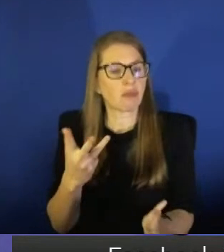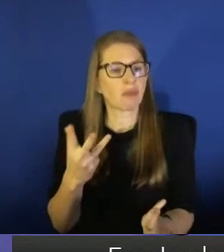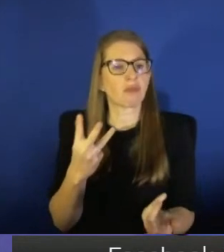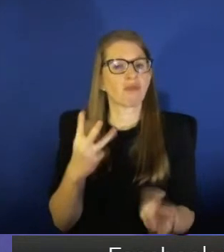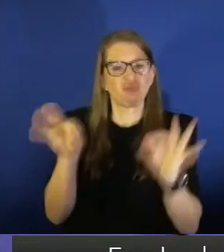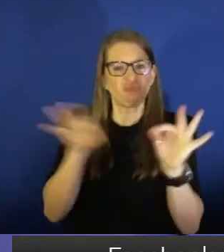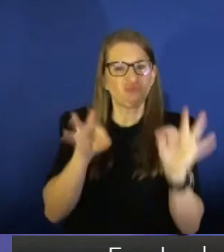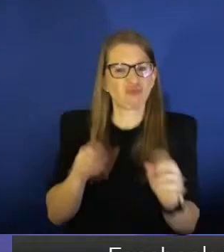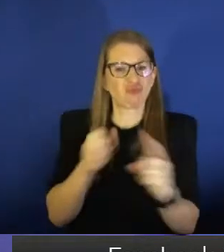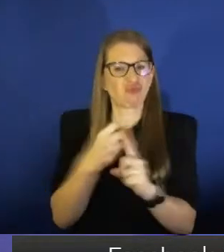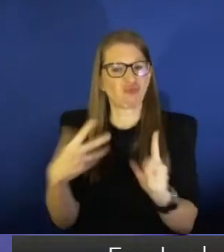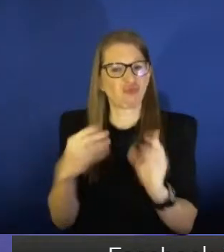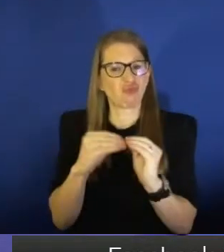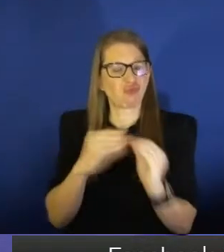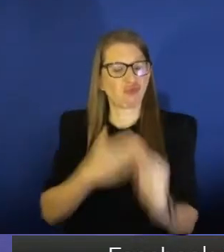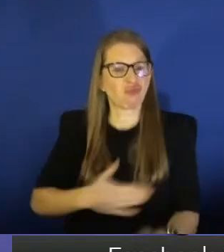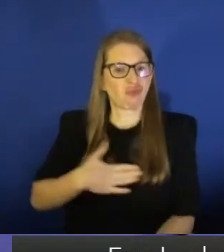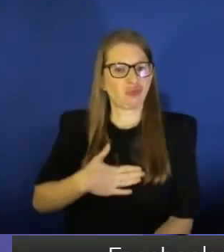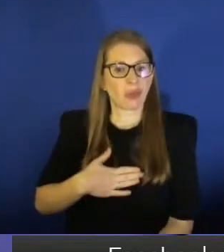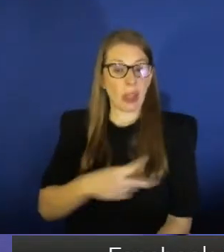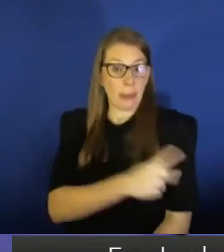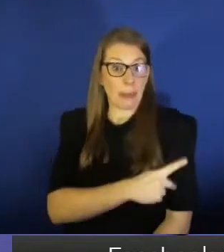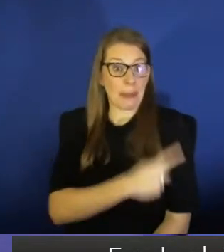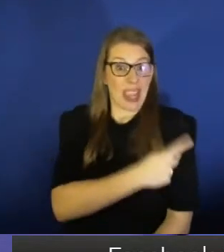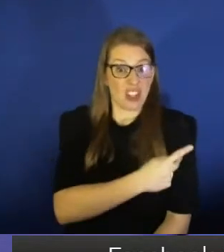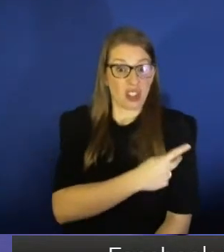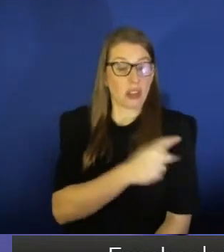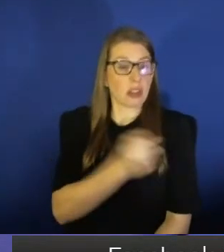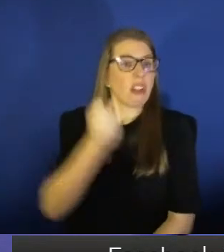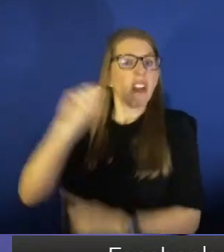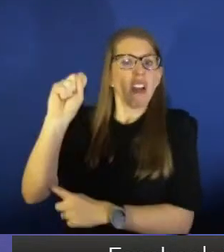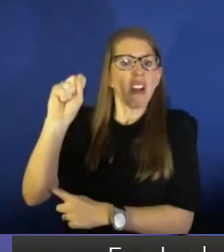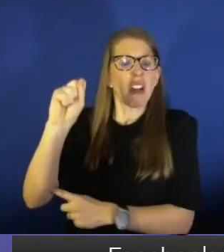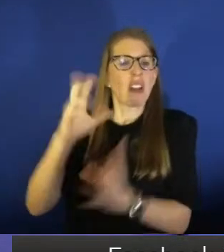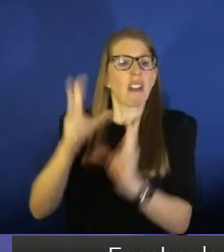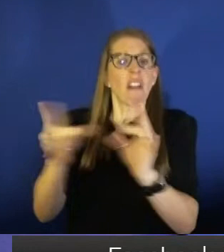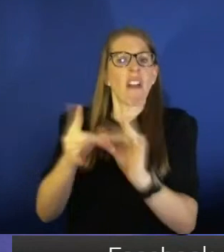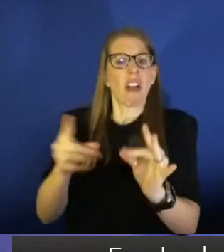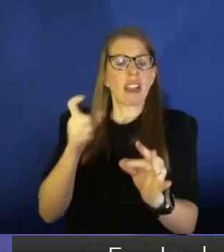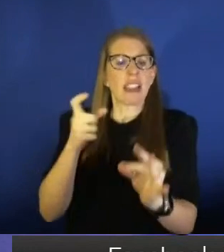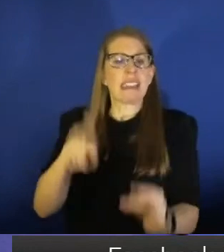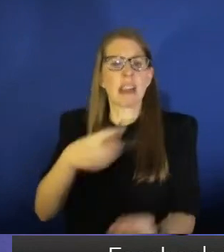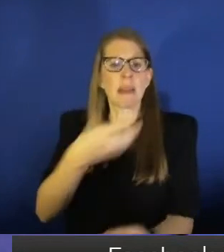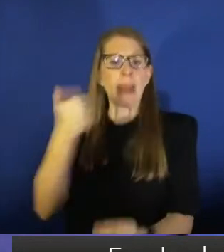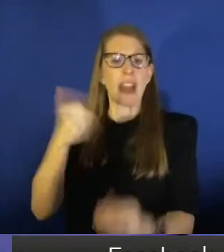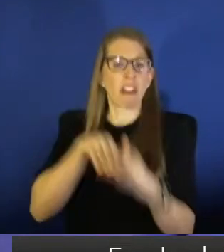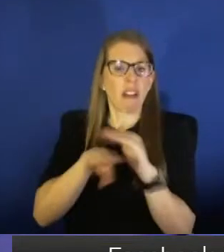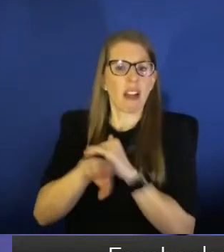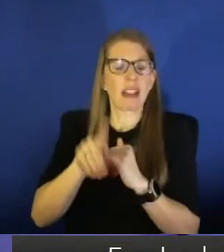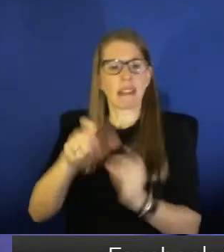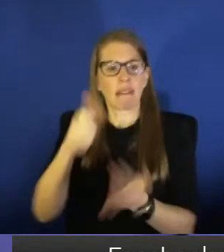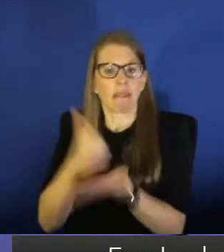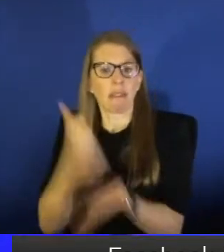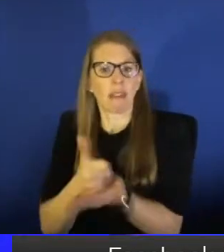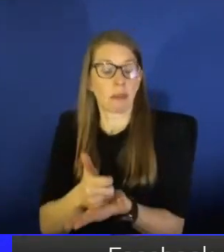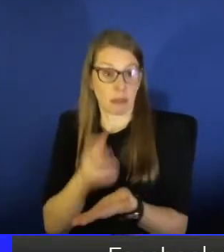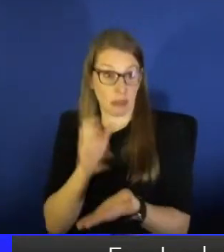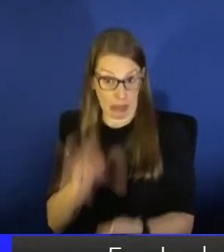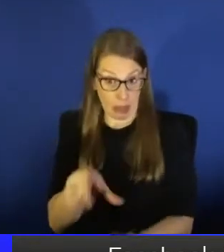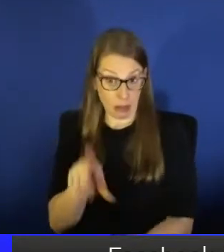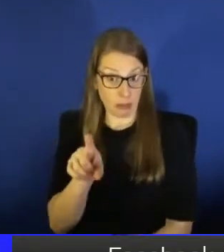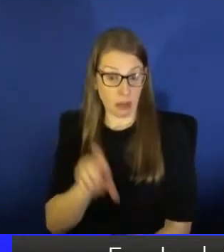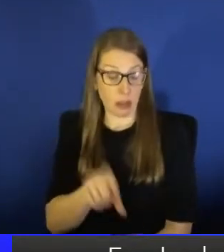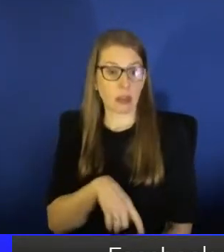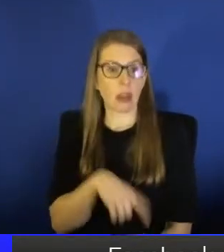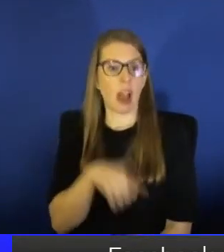that? Were patients speaking out to say, hey, we need better access and we need some assistance here? I think it was pretty